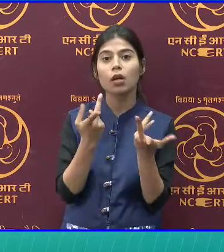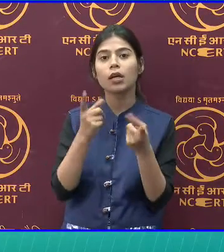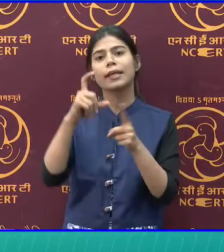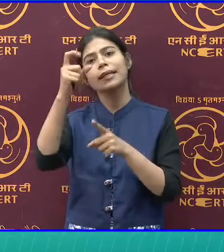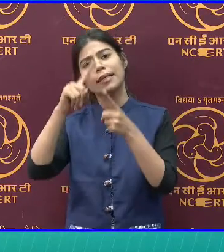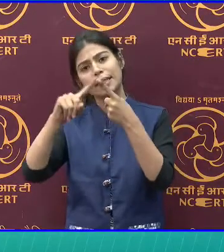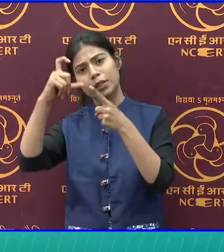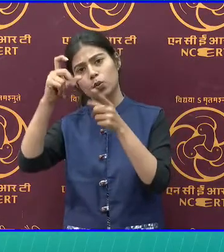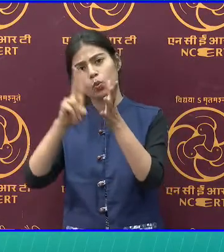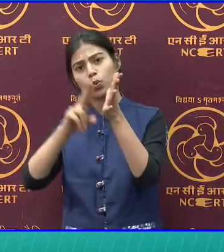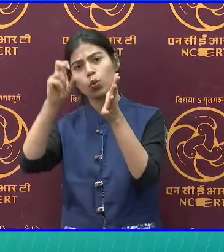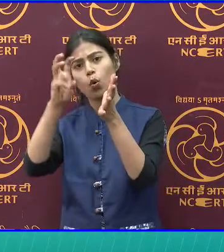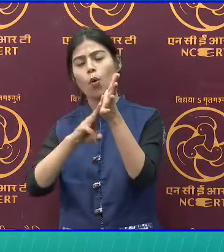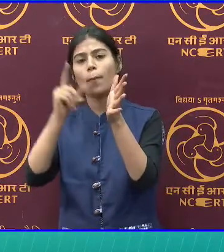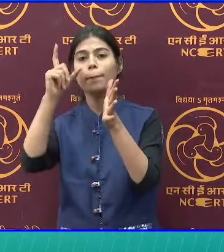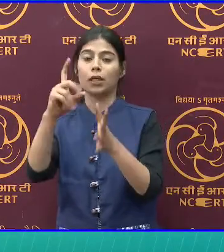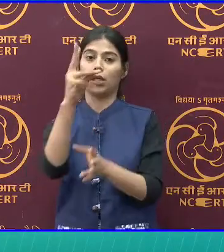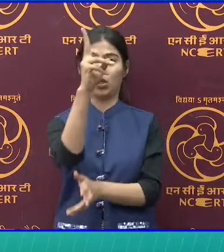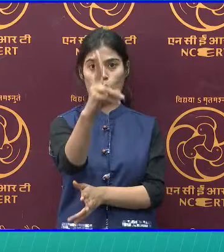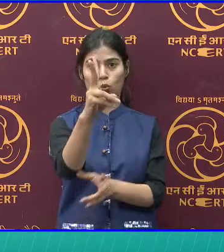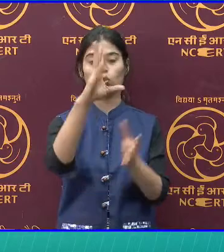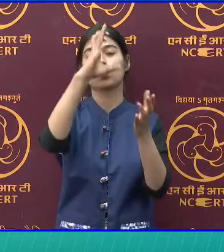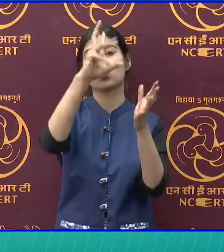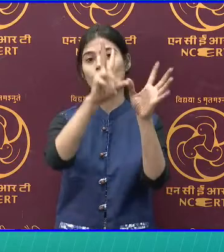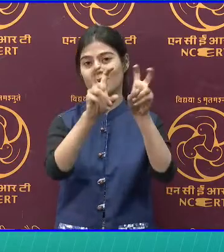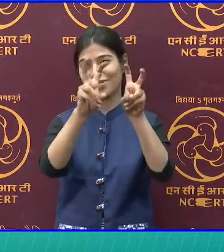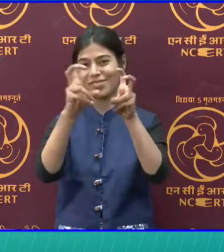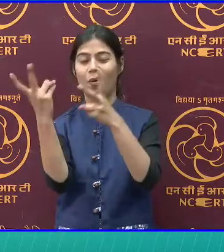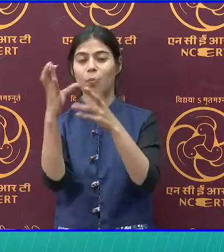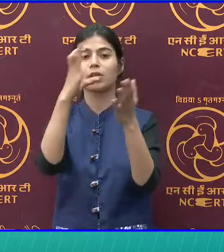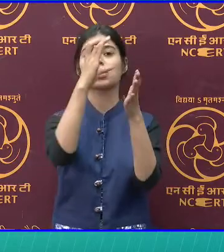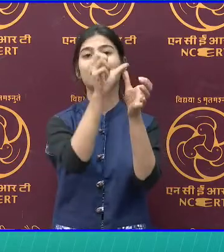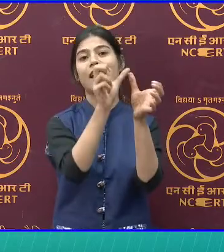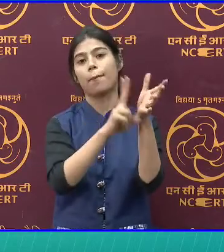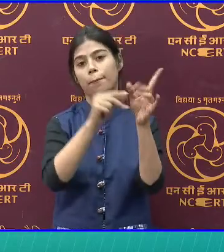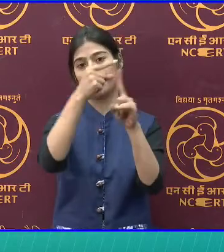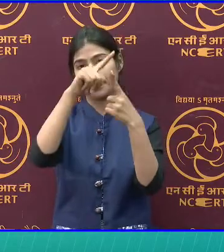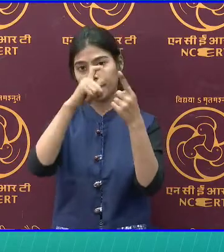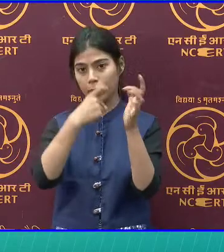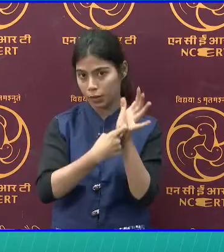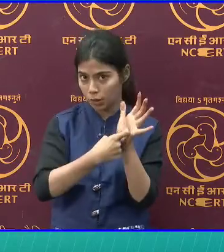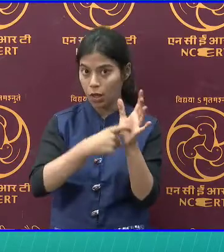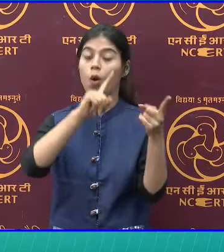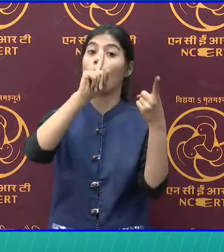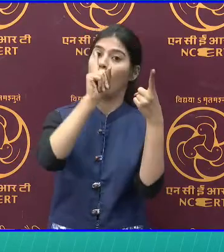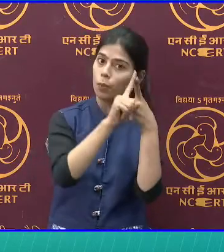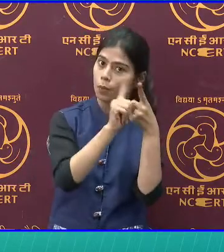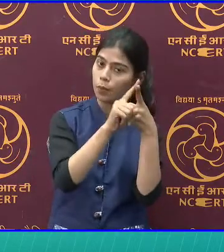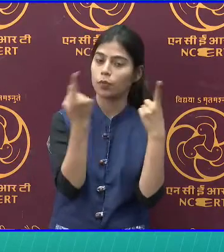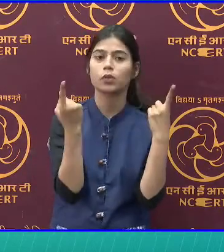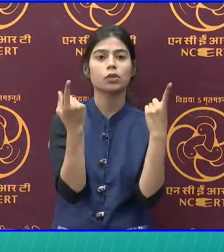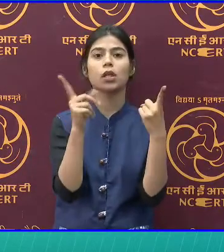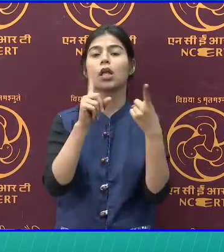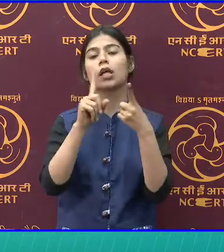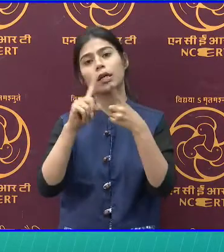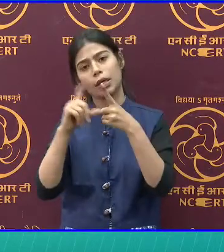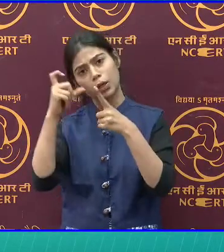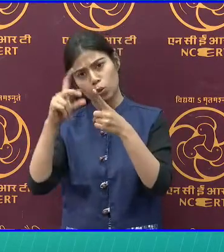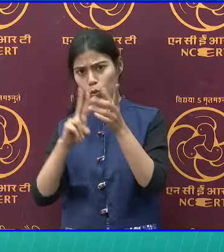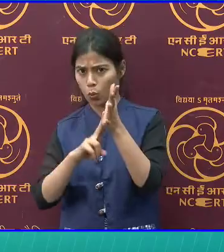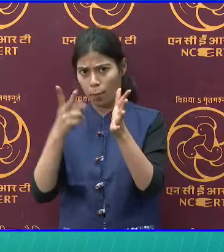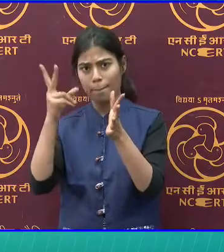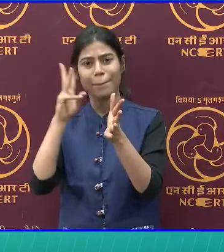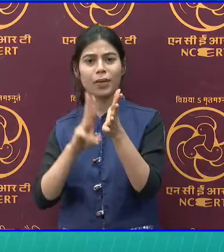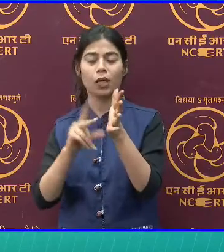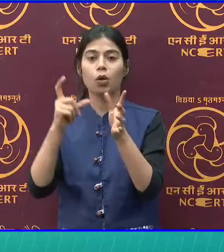also there are two chapters in this theme actually. They first talk about economic, non-economic